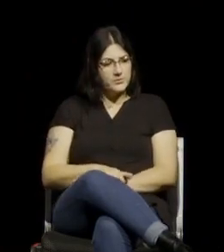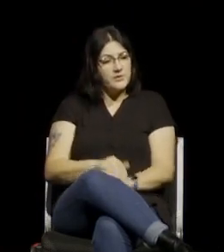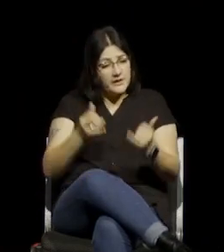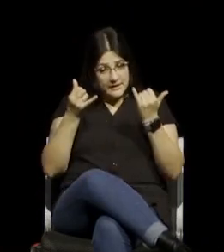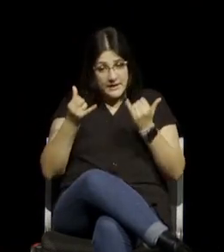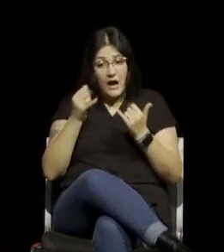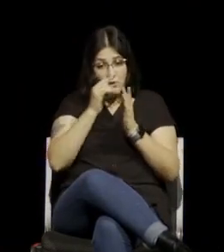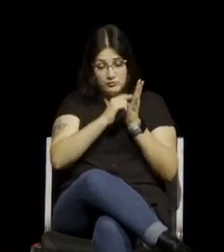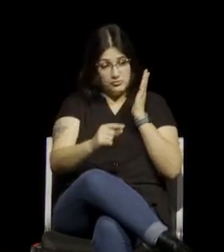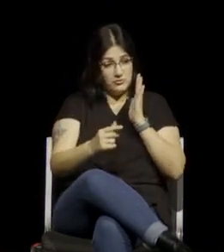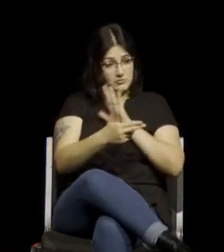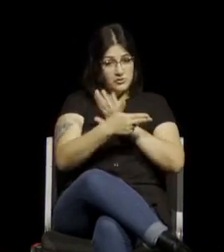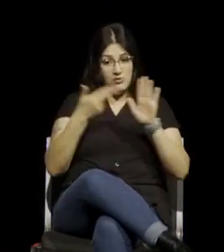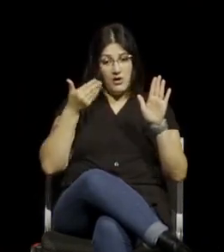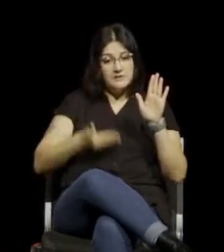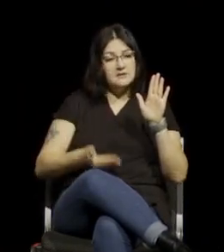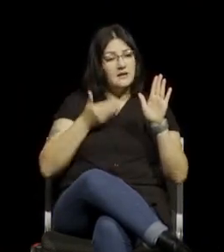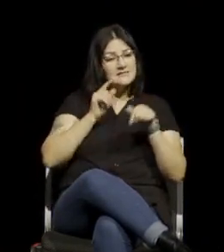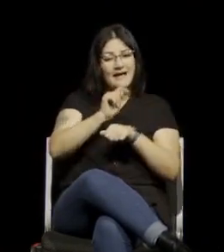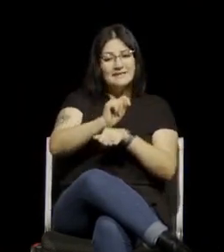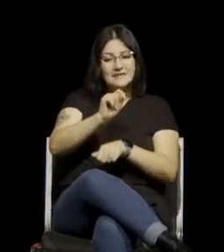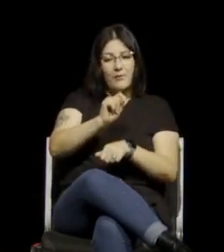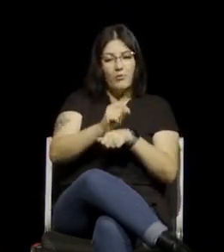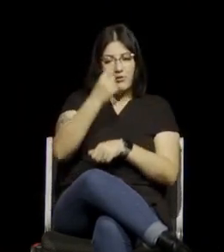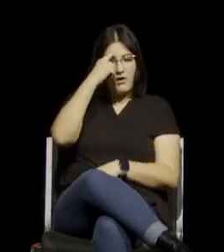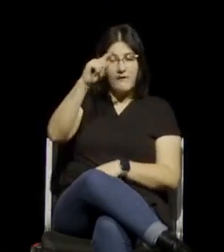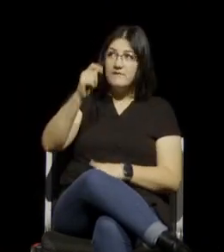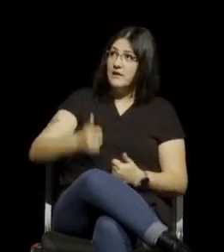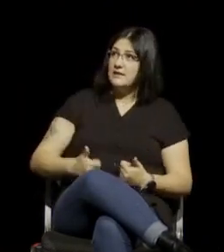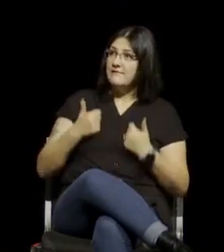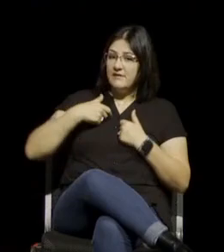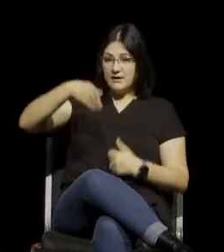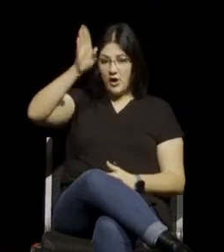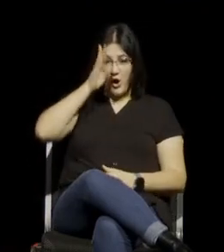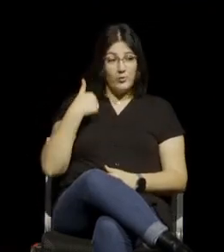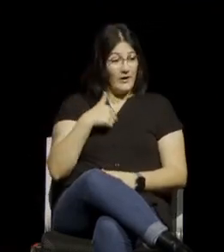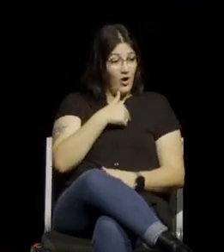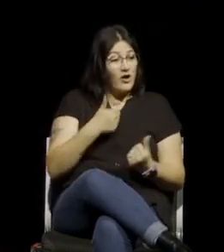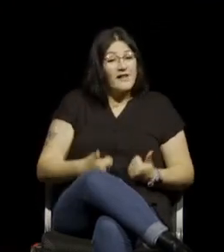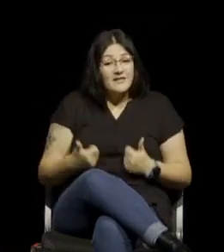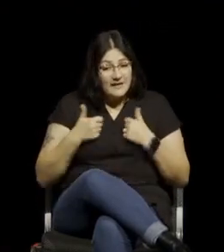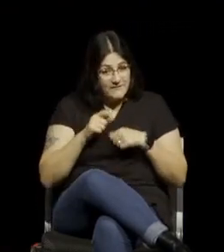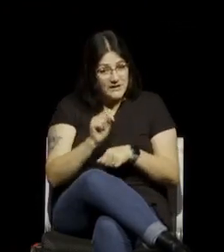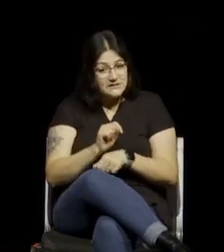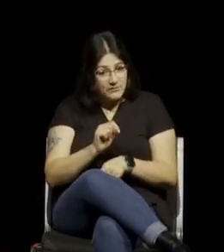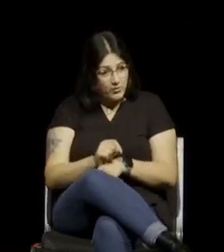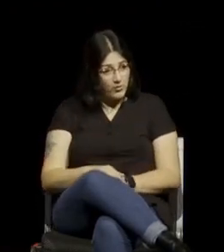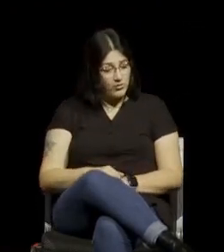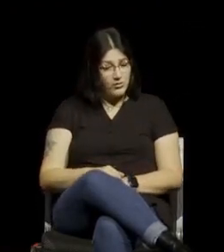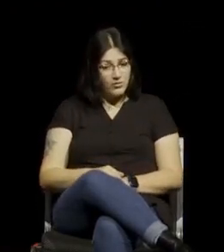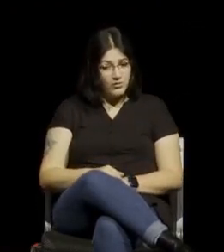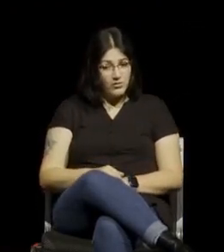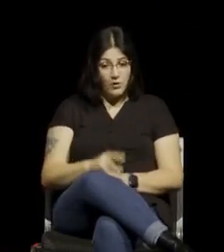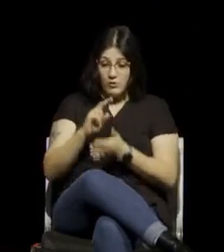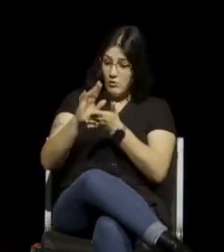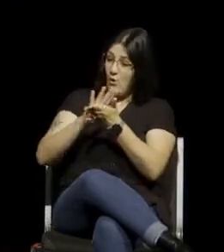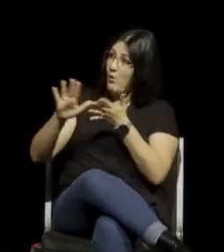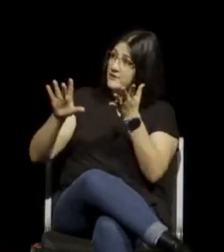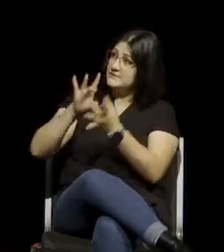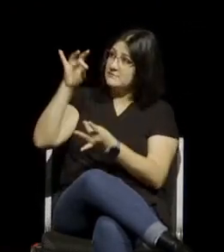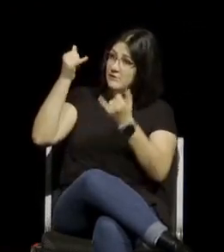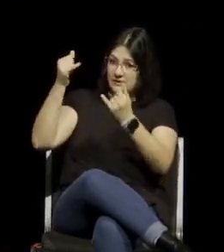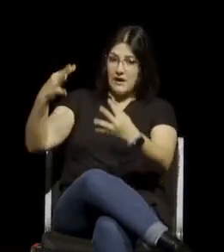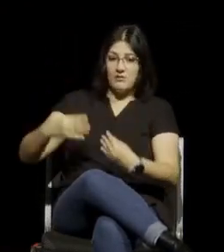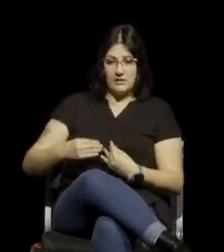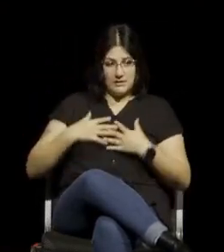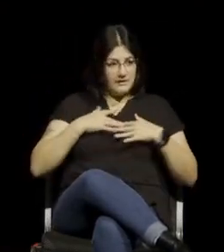Now, Scripture calls us a temple of the living God. We are a living temple. The Holy Spirit now lives